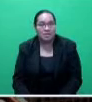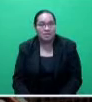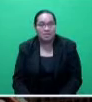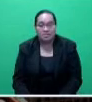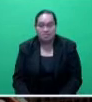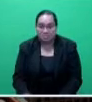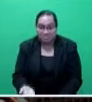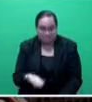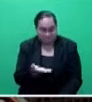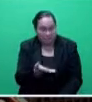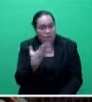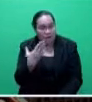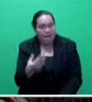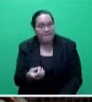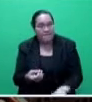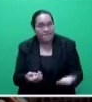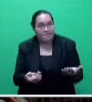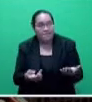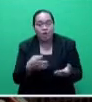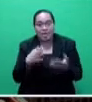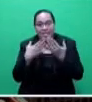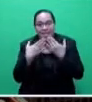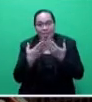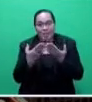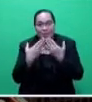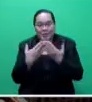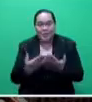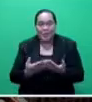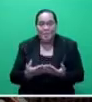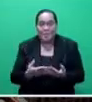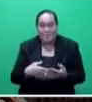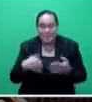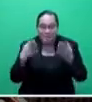Prasad, you have the floor. Thank you, Mr. Speaker.